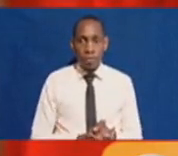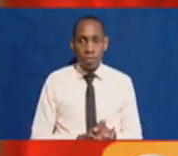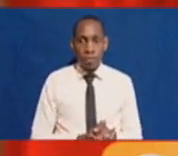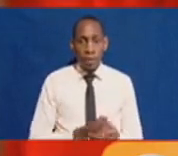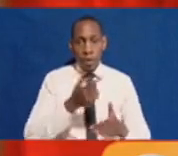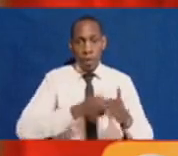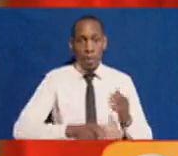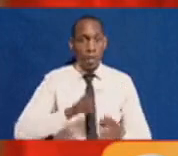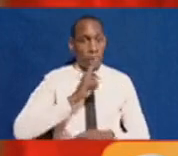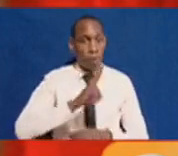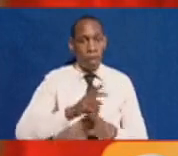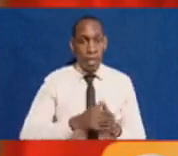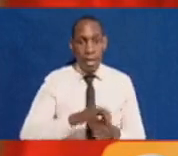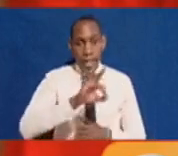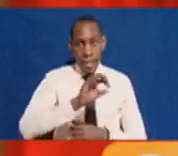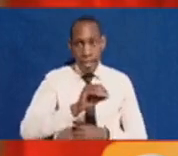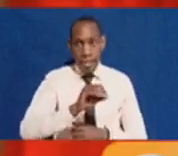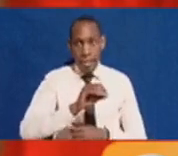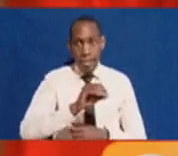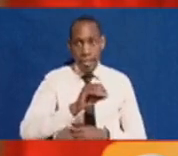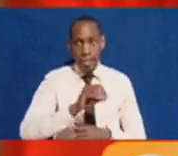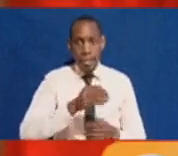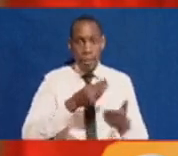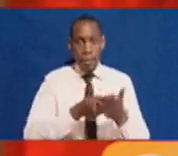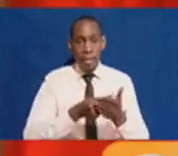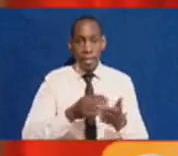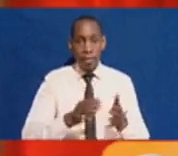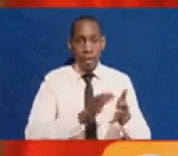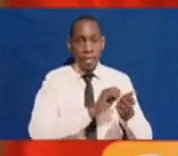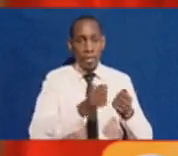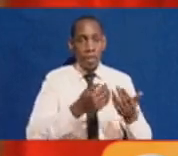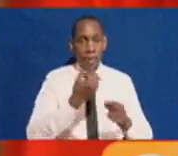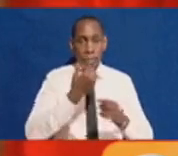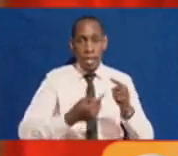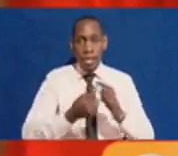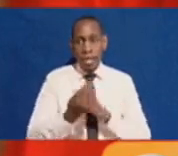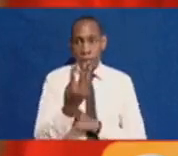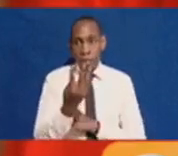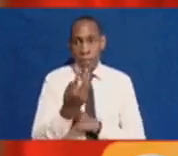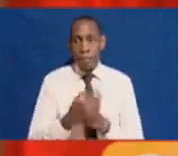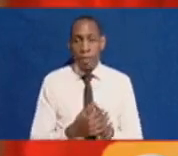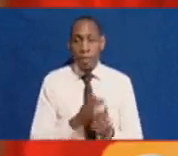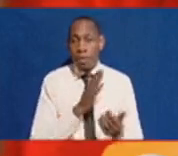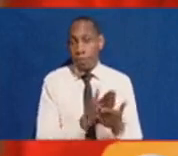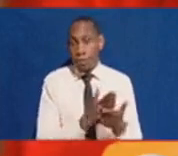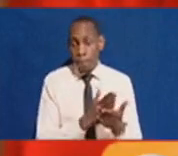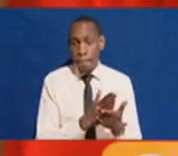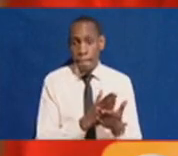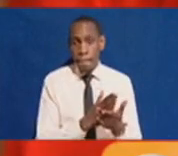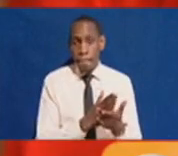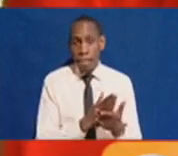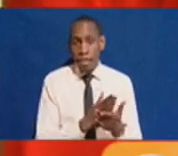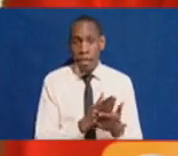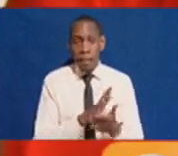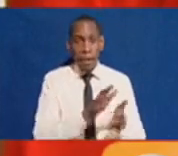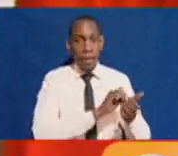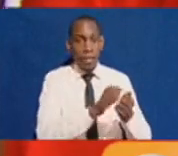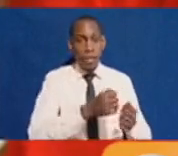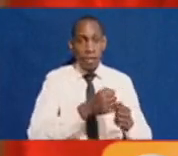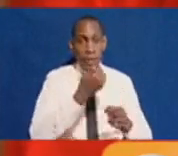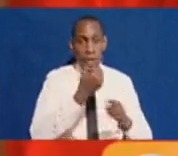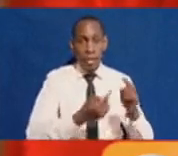shilingi 230 walikoroga hiyo mambo kwa miaka 4. Si ndio? Si waliharibu kwa